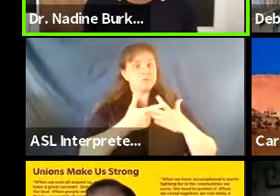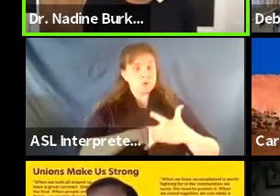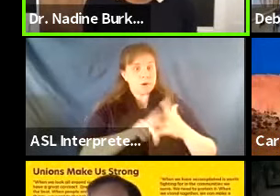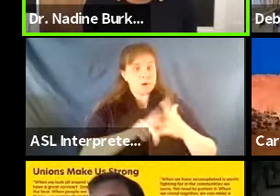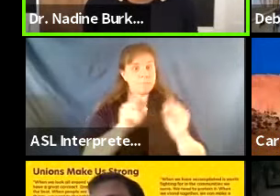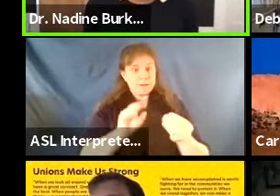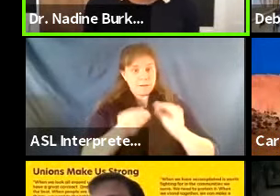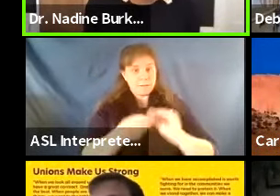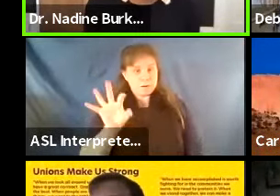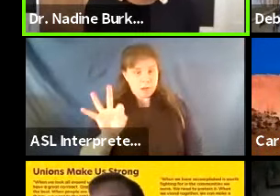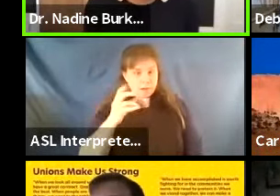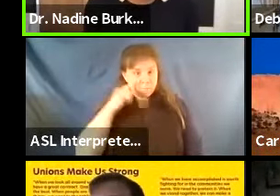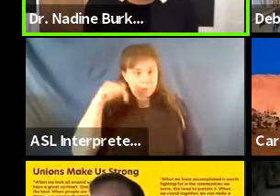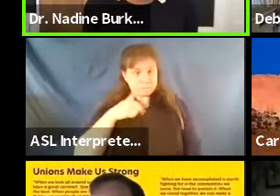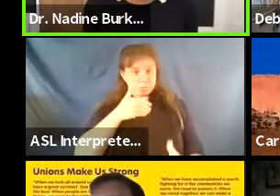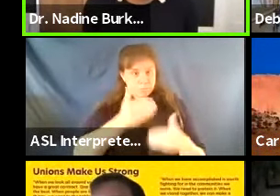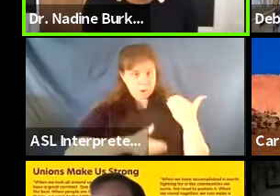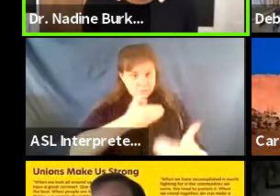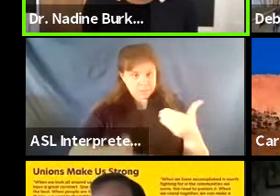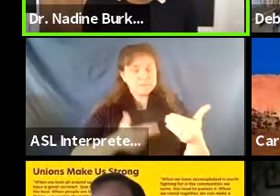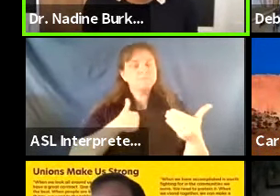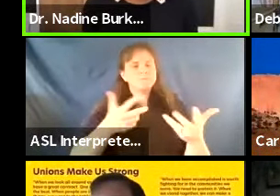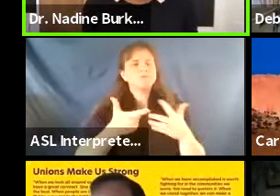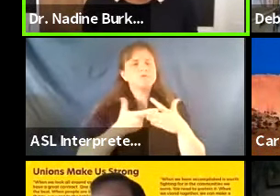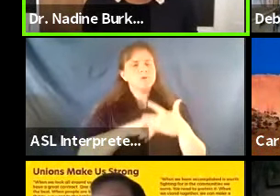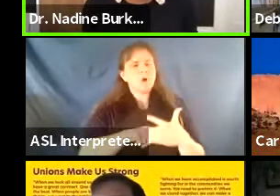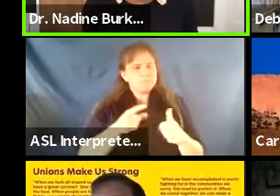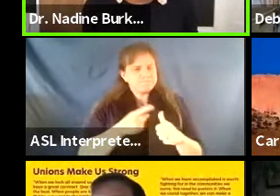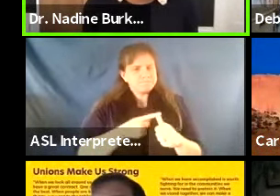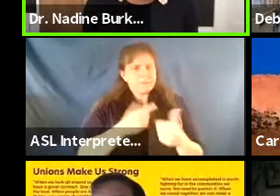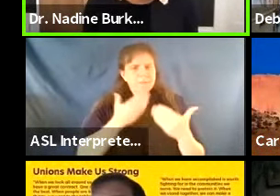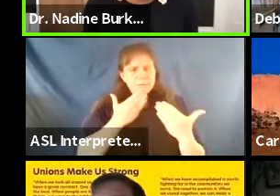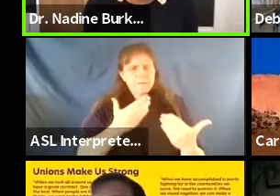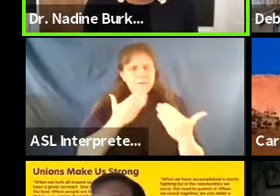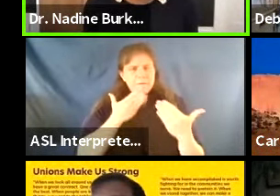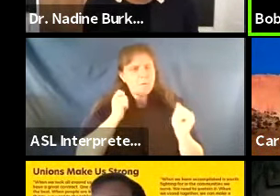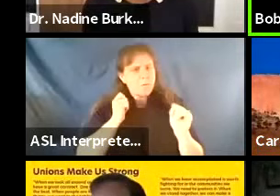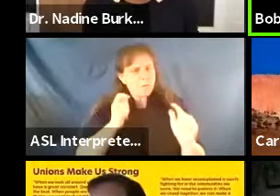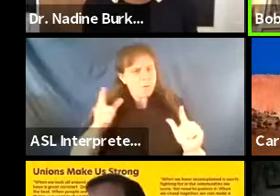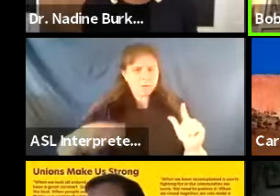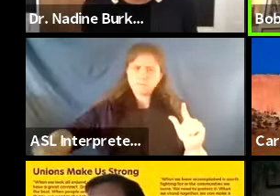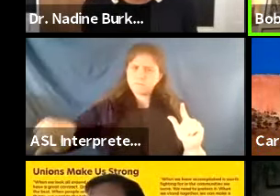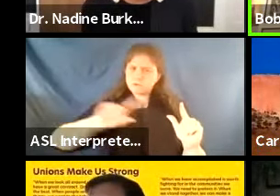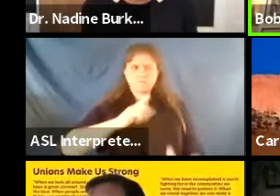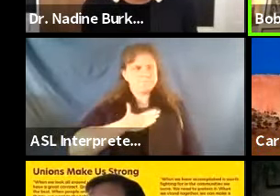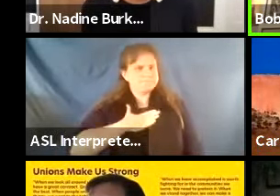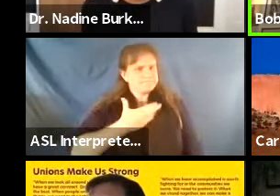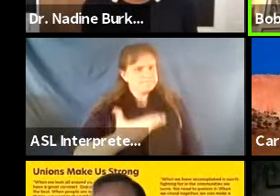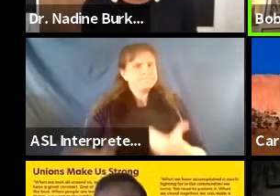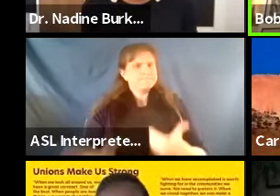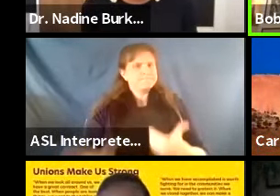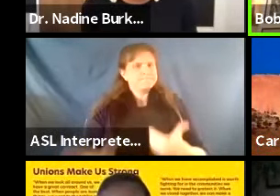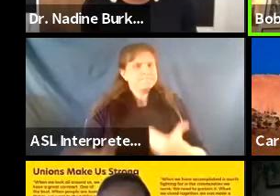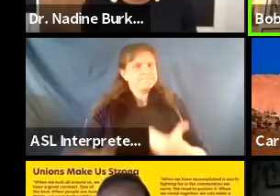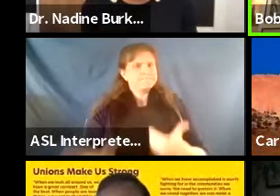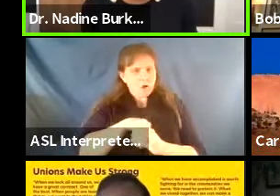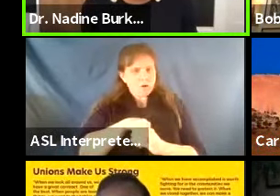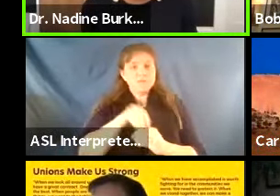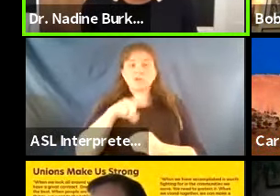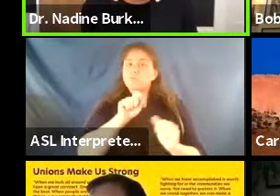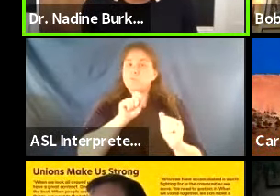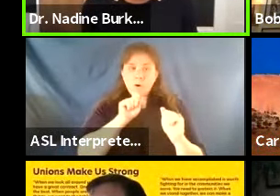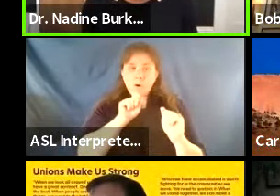this process. And I really want to start by thanking all of you for being here. You all have put a lot of